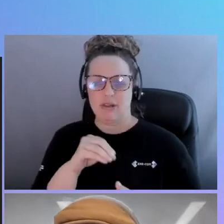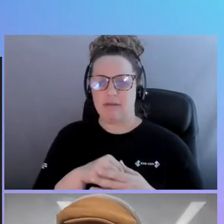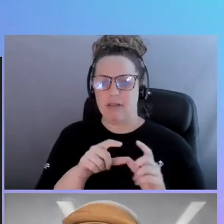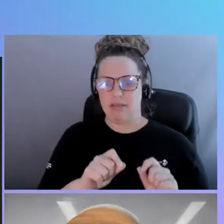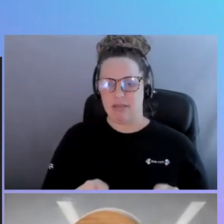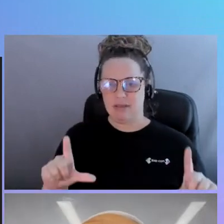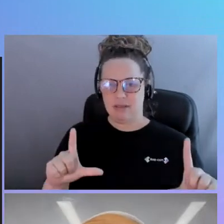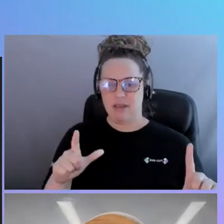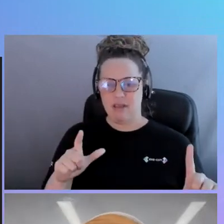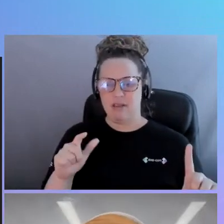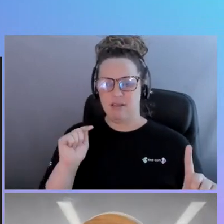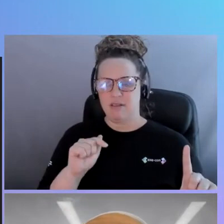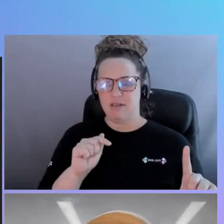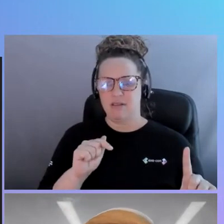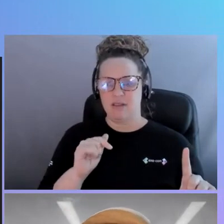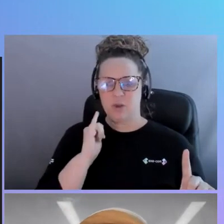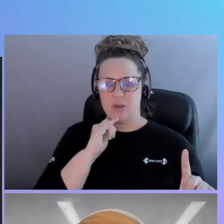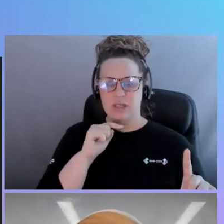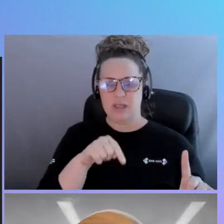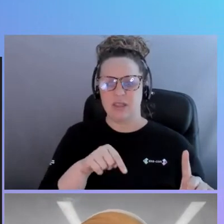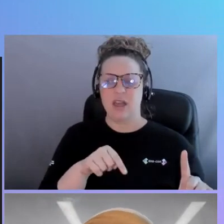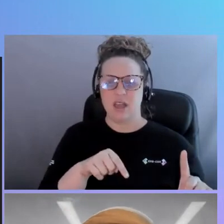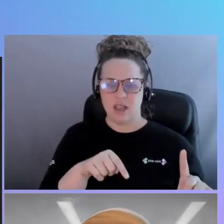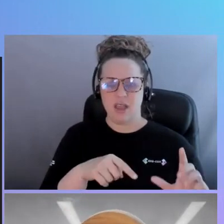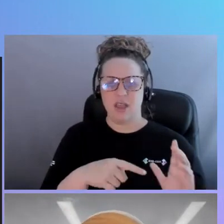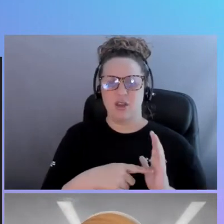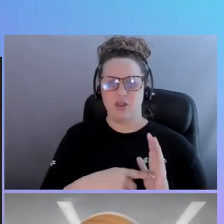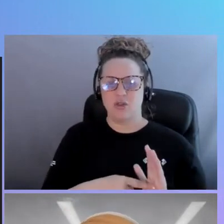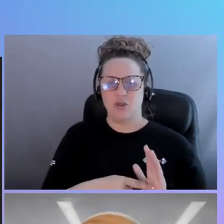showing the stock app that shows